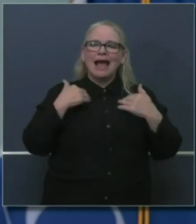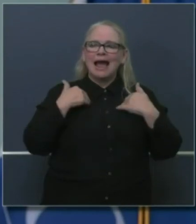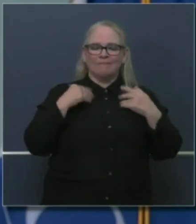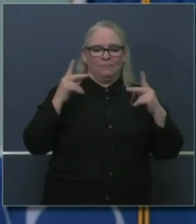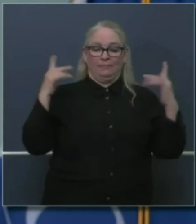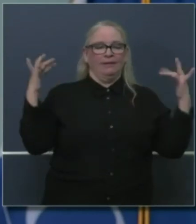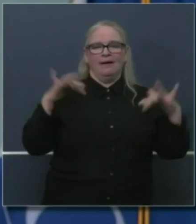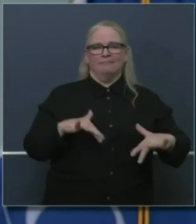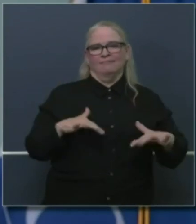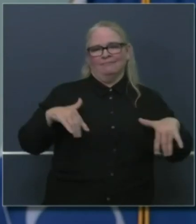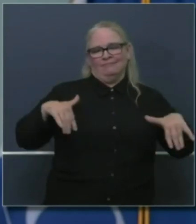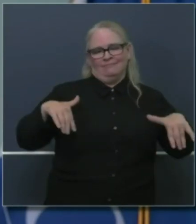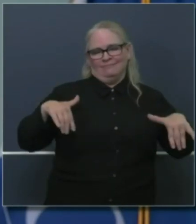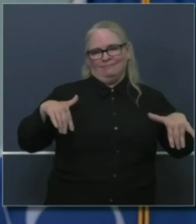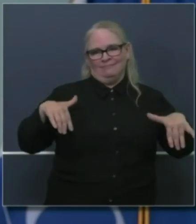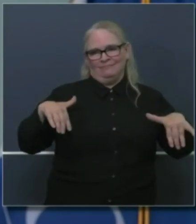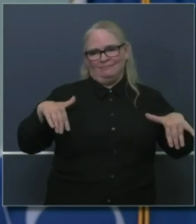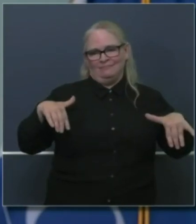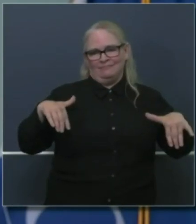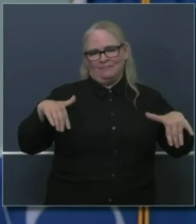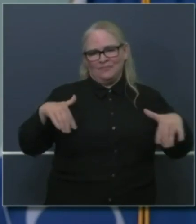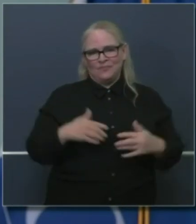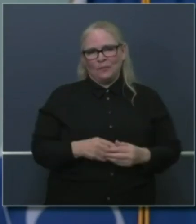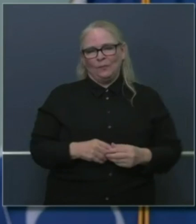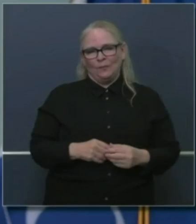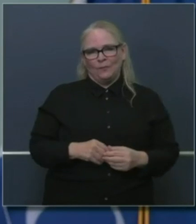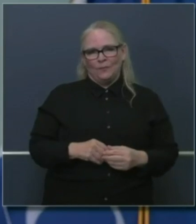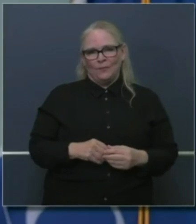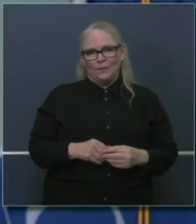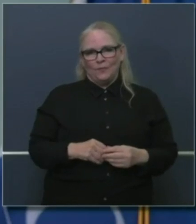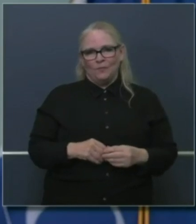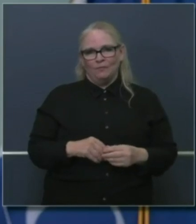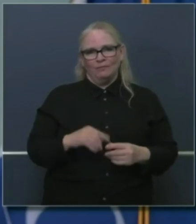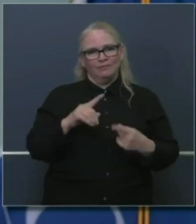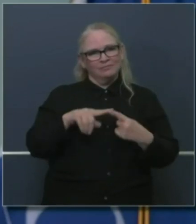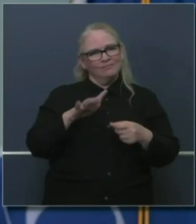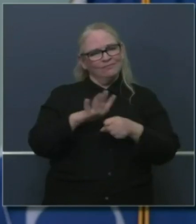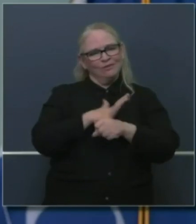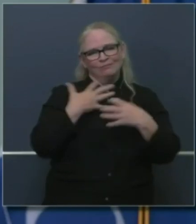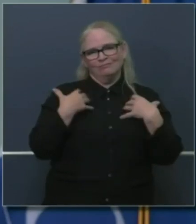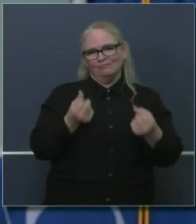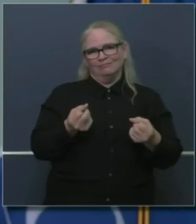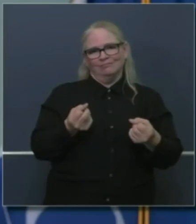It's difficult for me to imagine what the league, broadly, leagues do